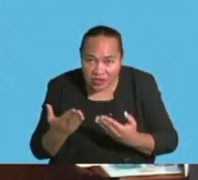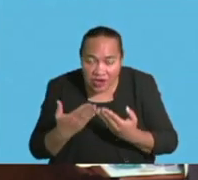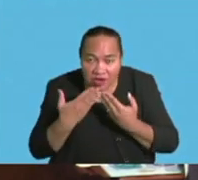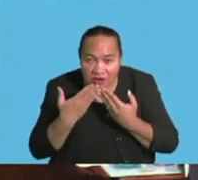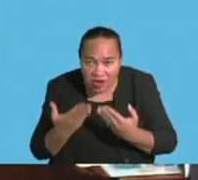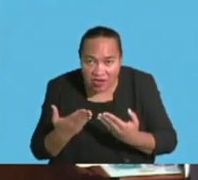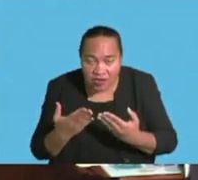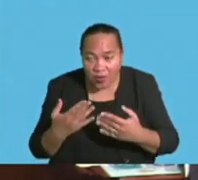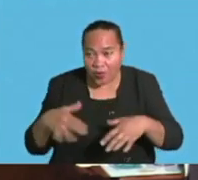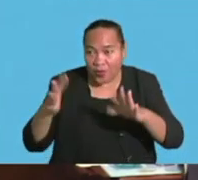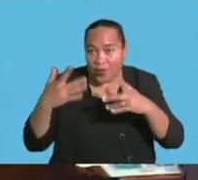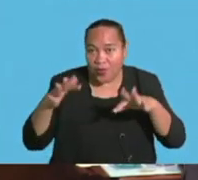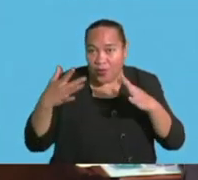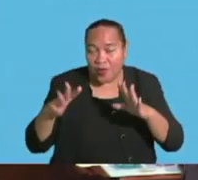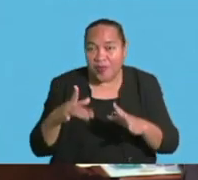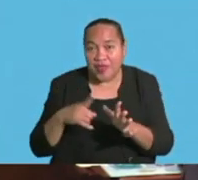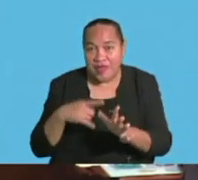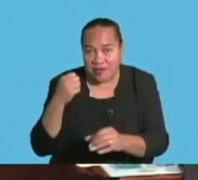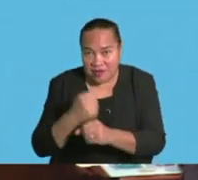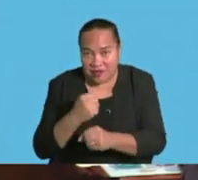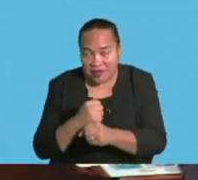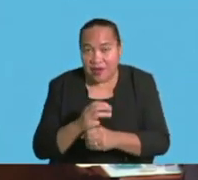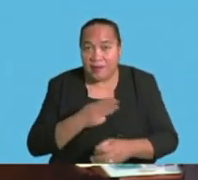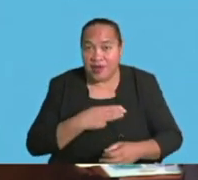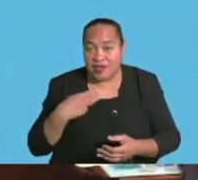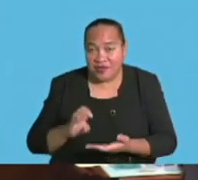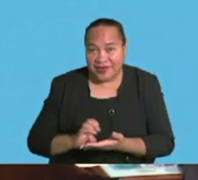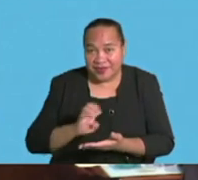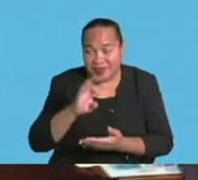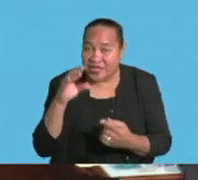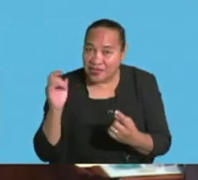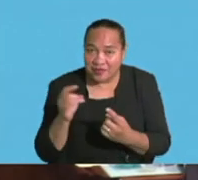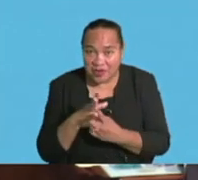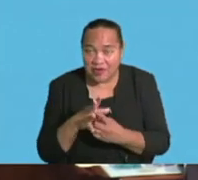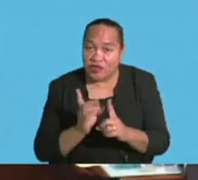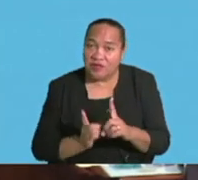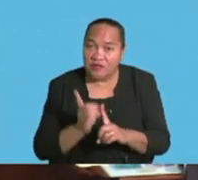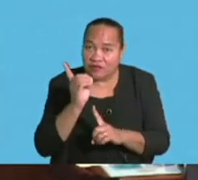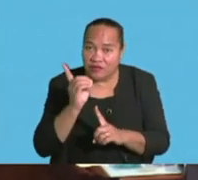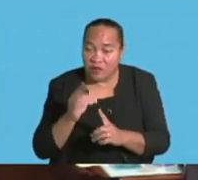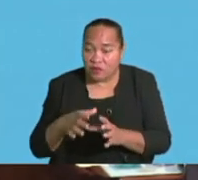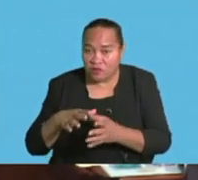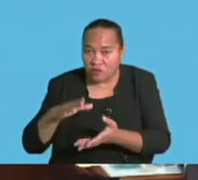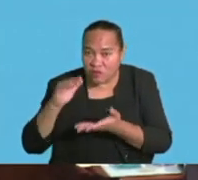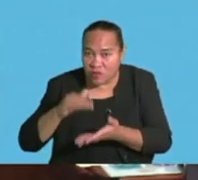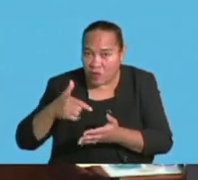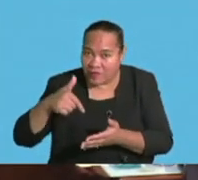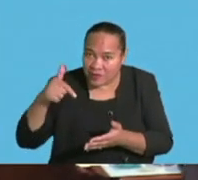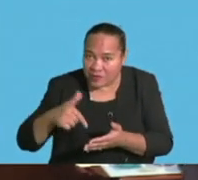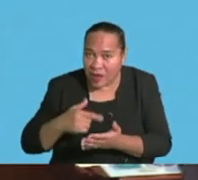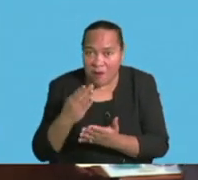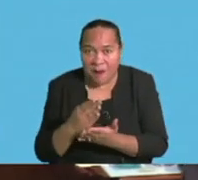commend the Honorable Attorney General and Minister for Economy, particularly for developing a comprehensive and holistic